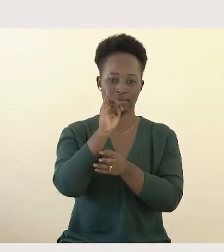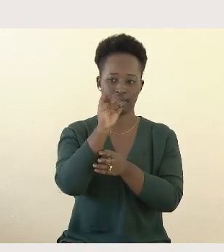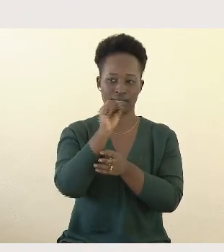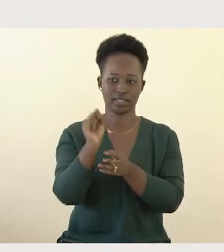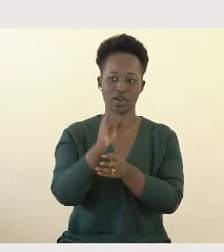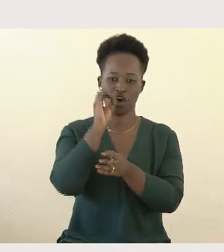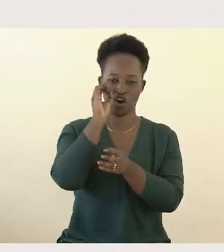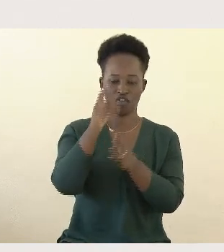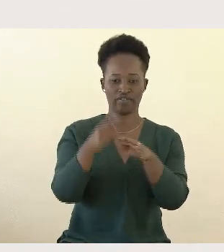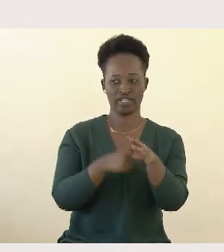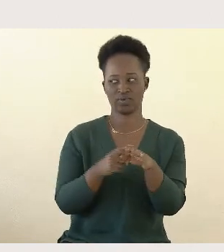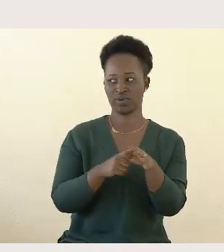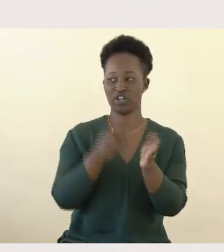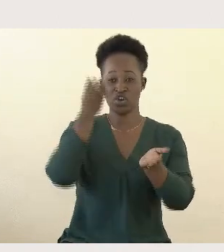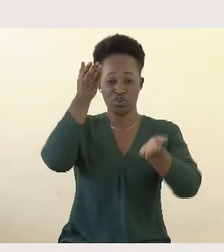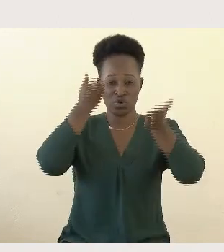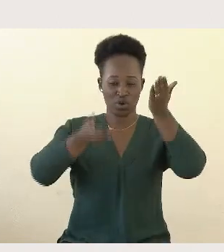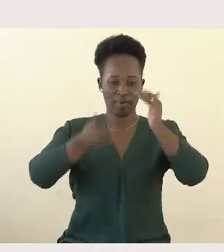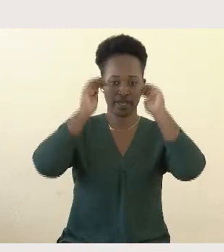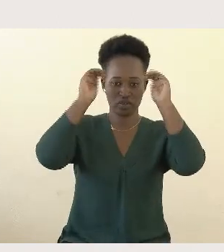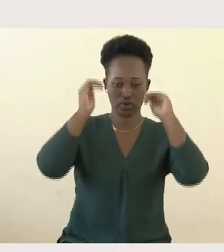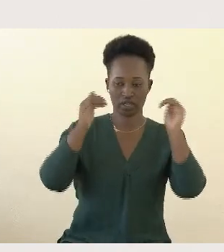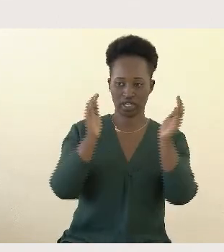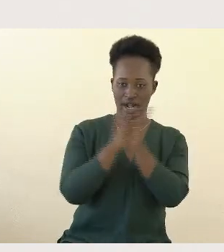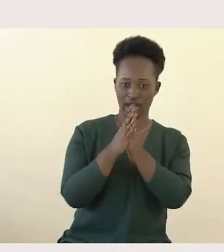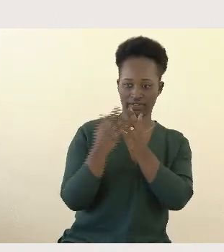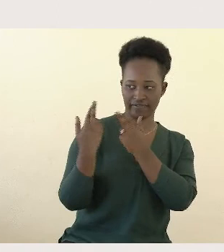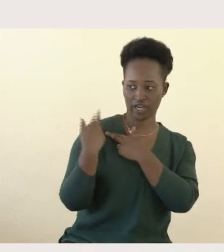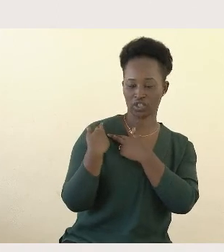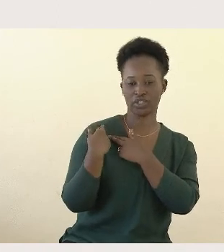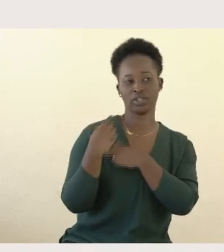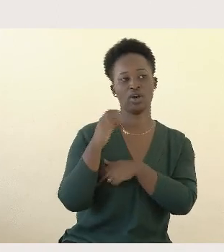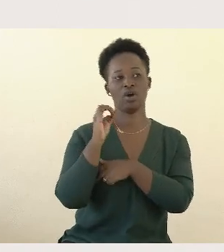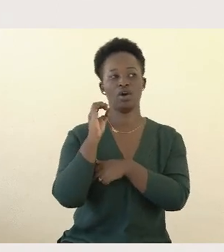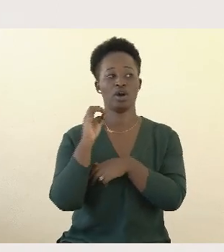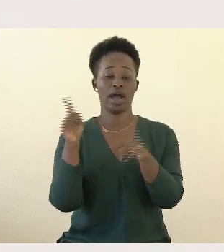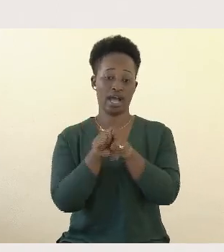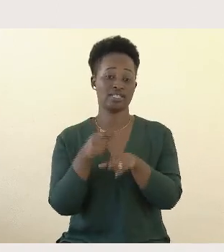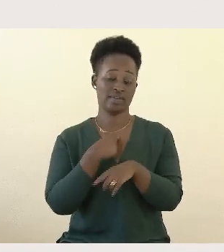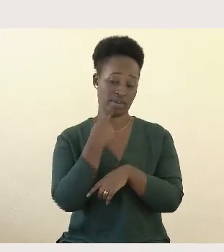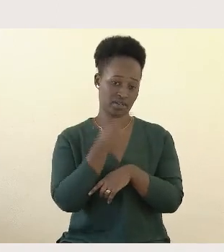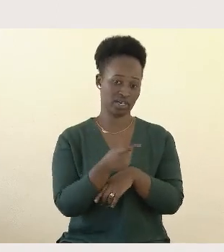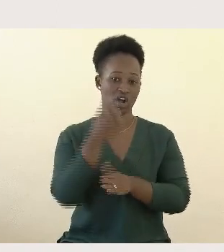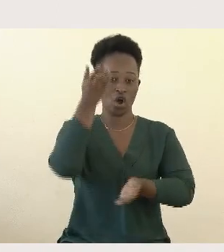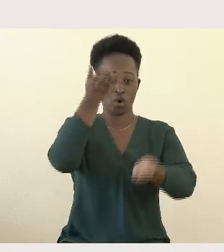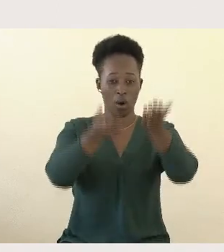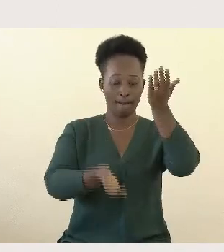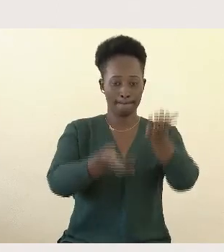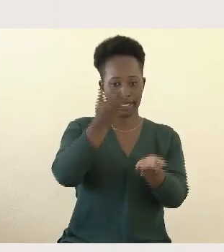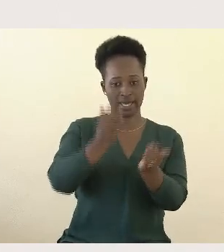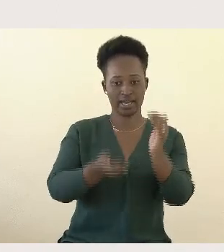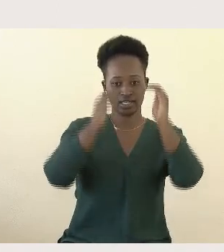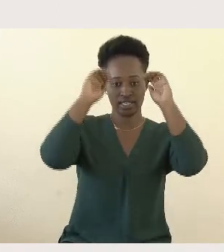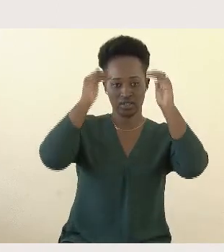the structure and functions, as I mentioned, compare the